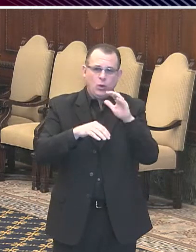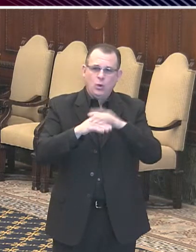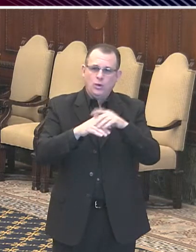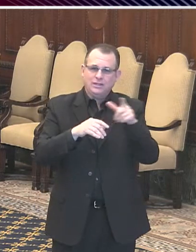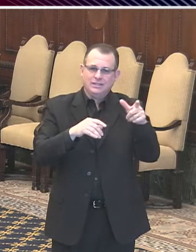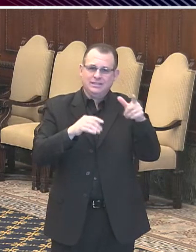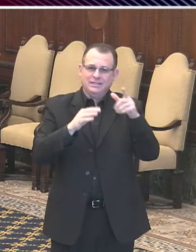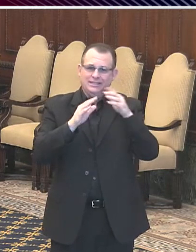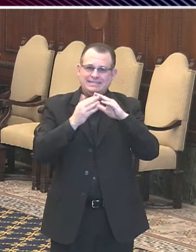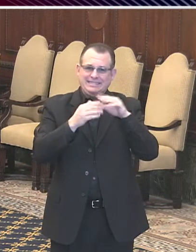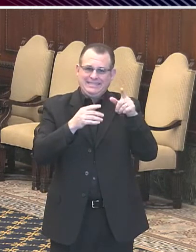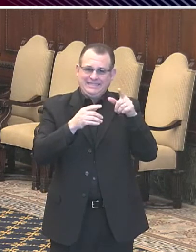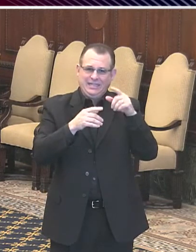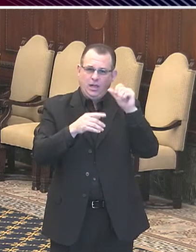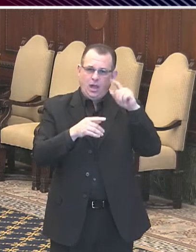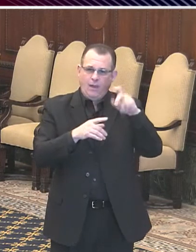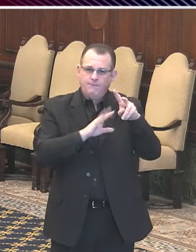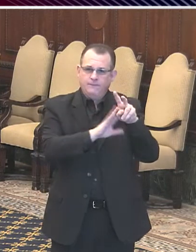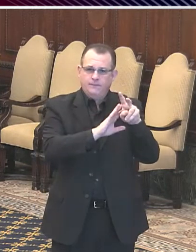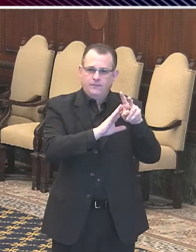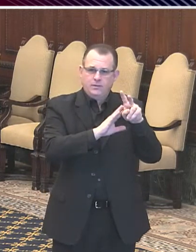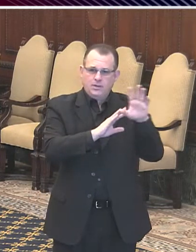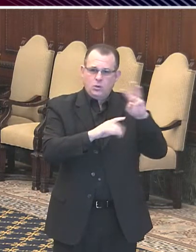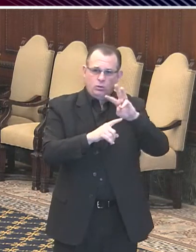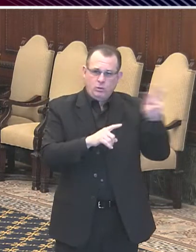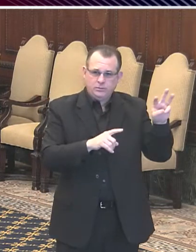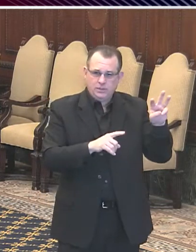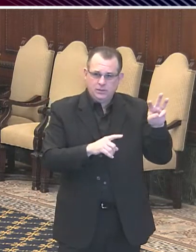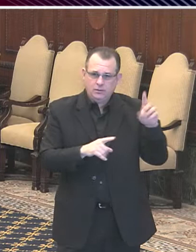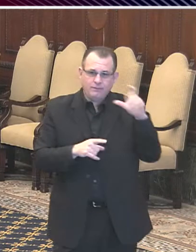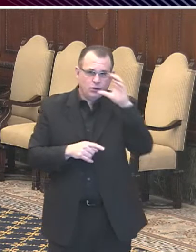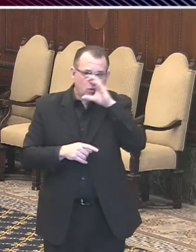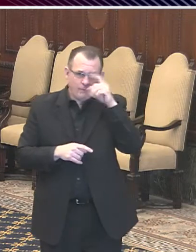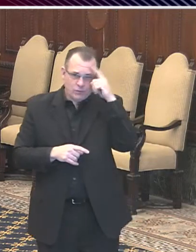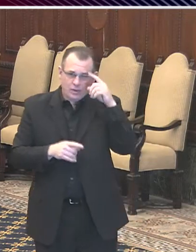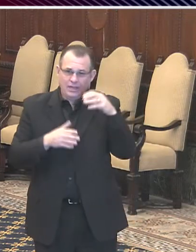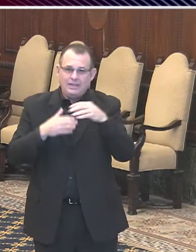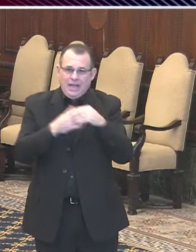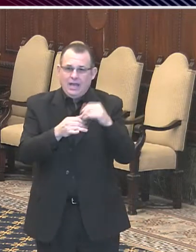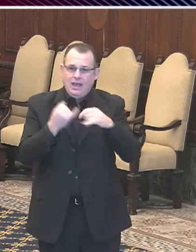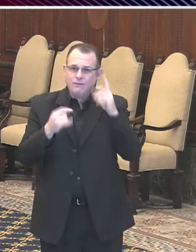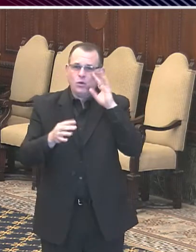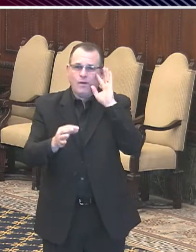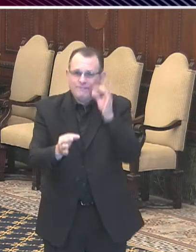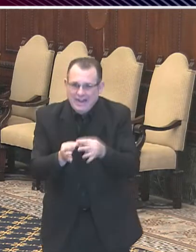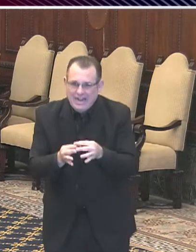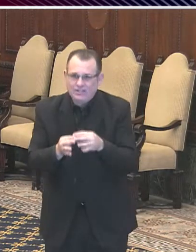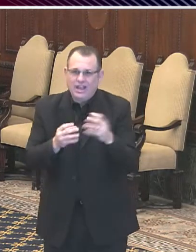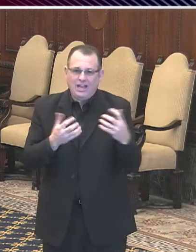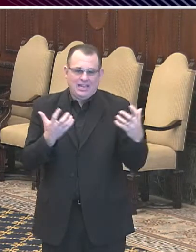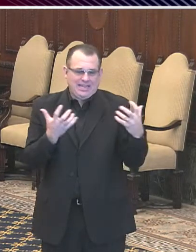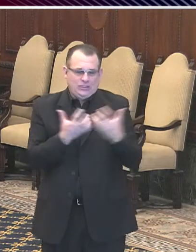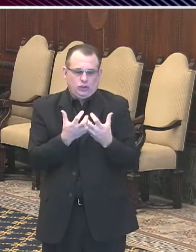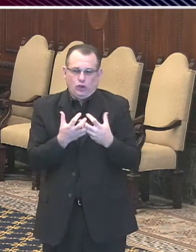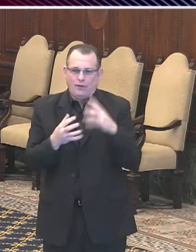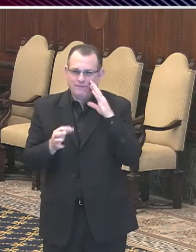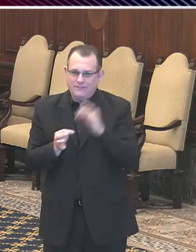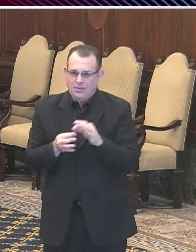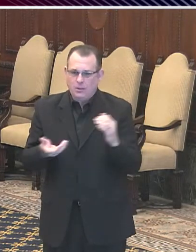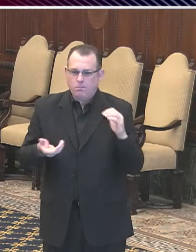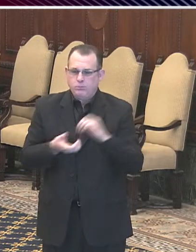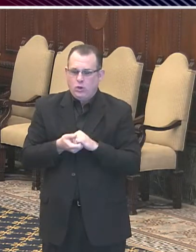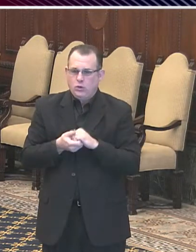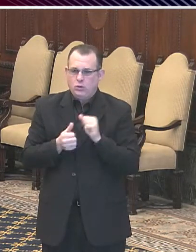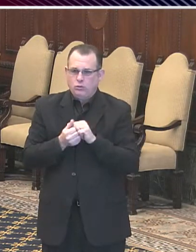webpage. You can locate this webpage by searching for Guidance for Faith and Interfaith Partners During COVID-19